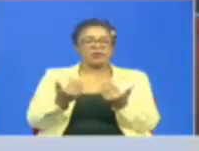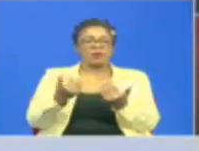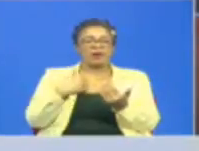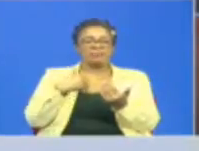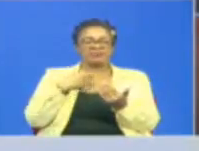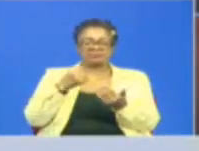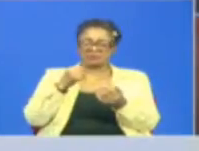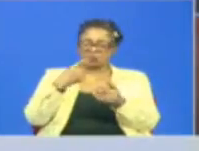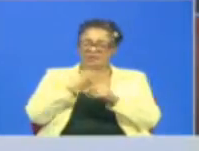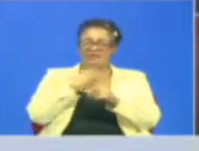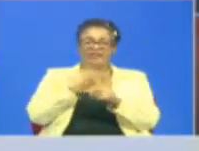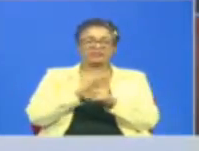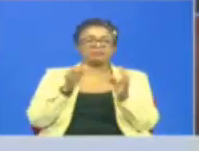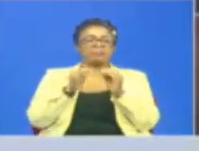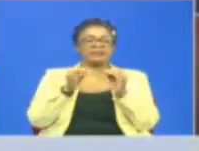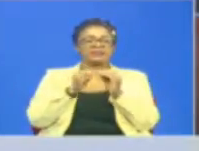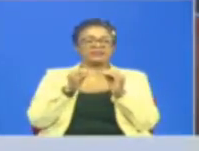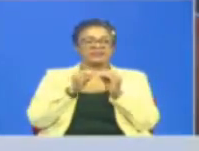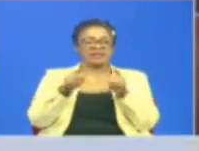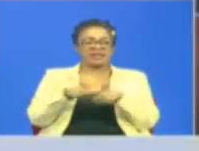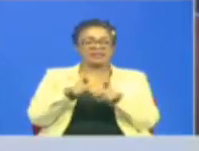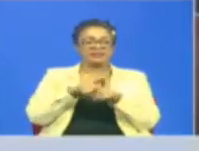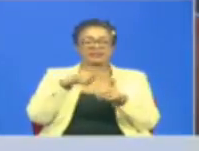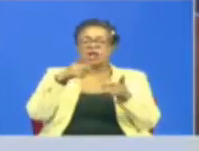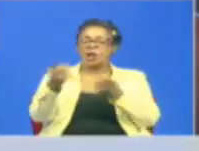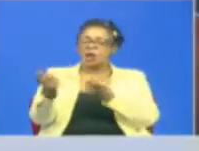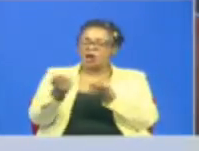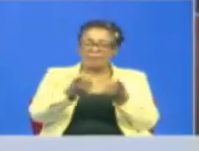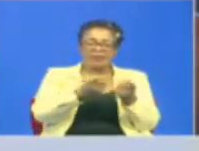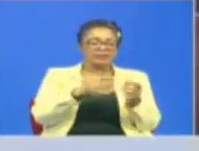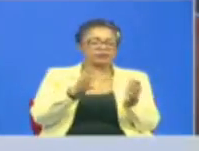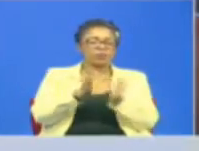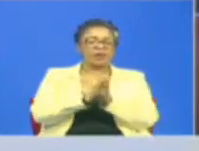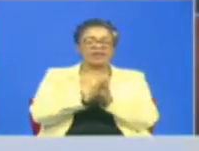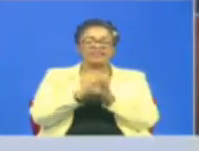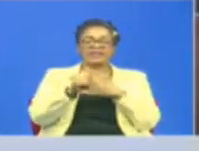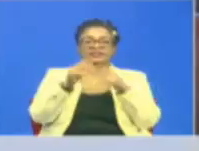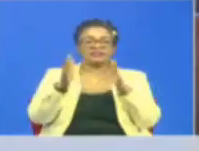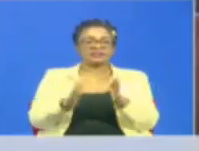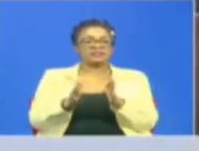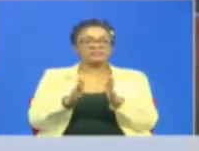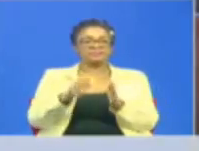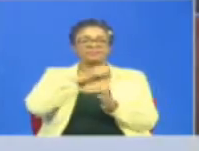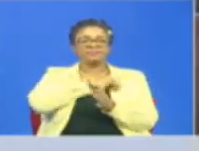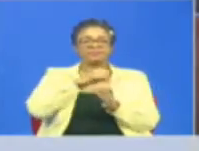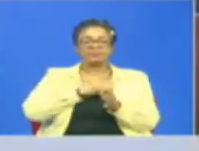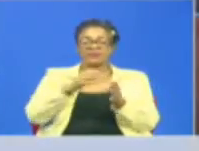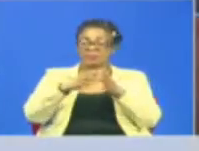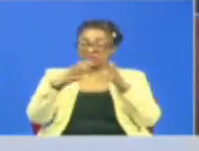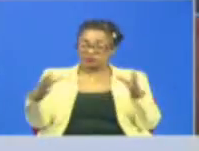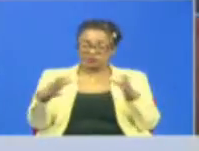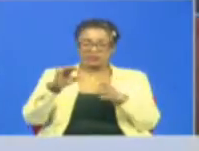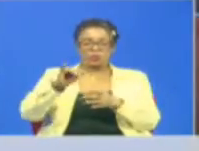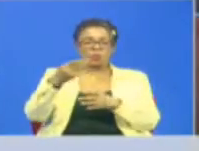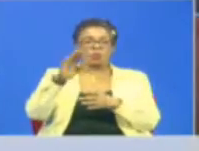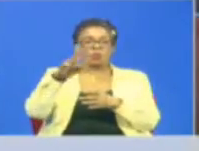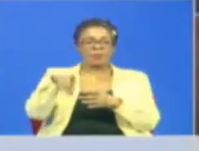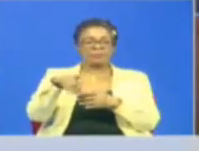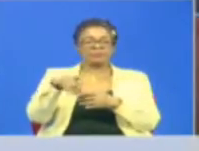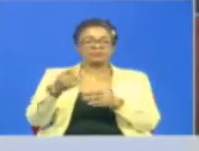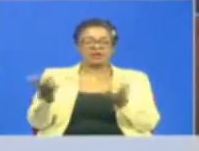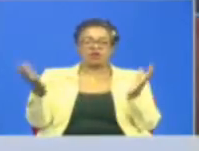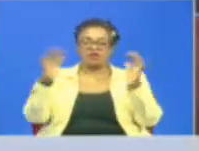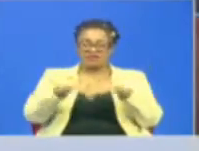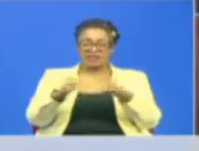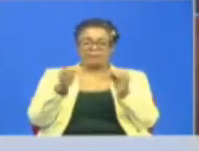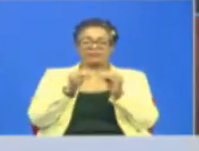numerous meetings and extensive lobbying among leaders across the divide. The Senate's Majority Chief Whip has convened a meeting for Monday